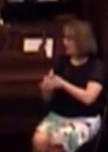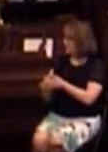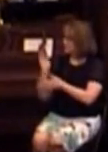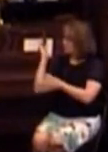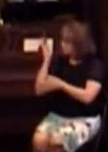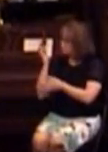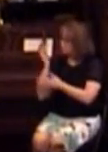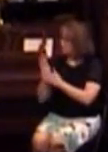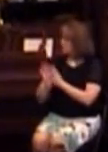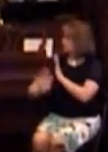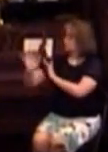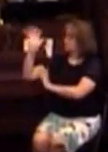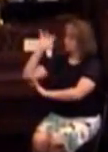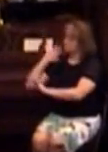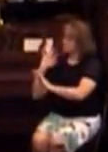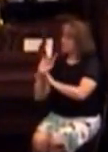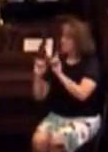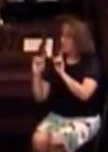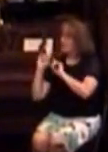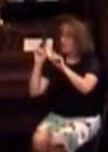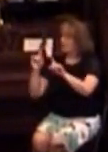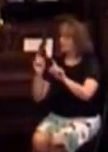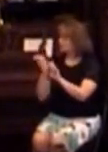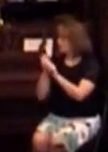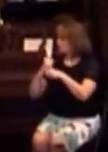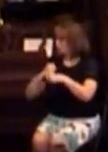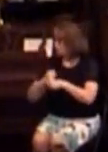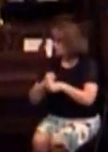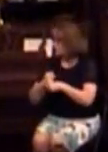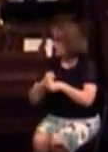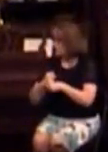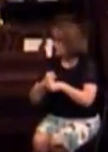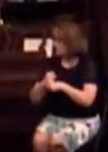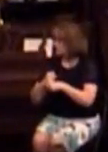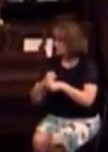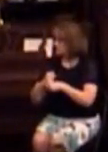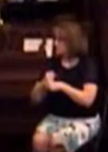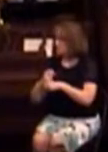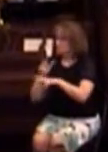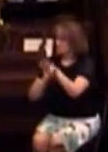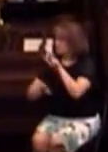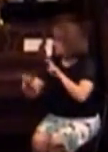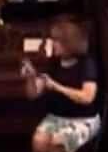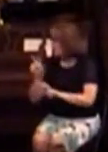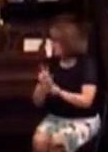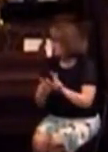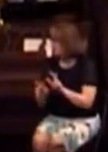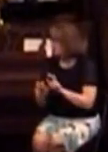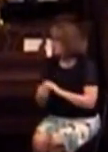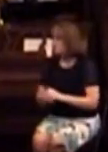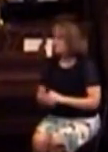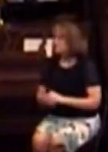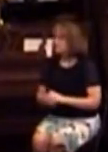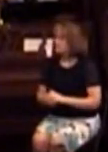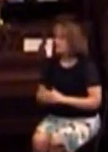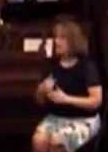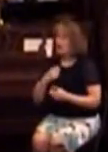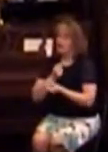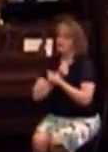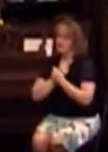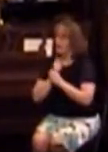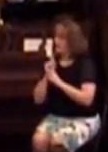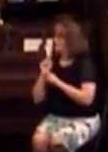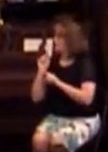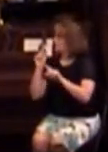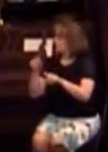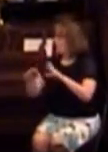music. And said to my friend, I love to be with the people. Jason never understands when I